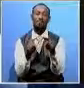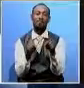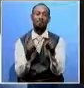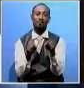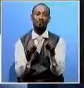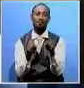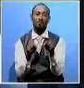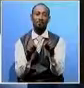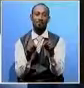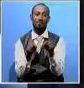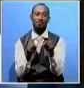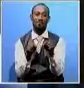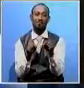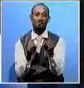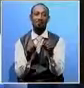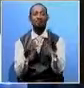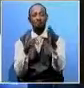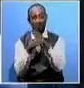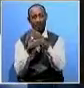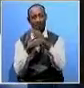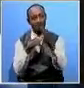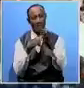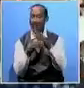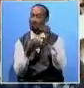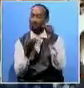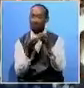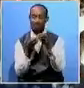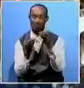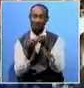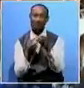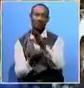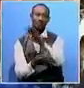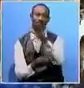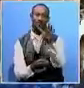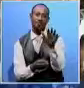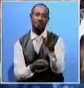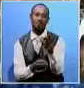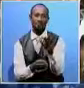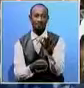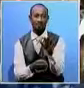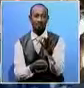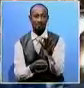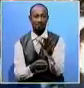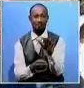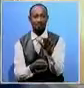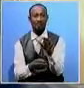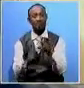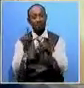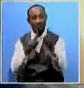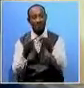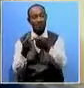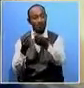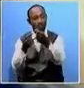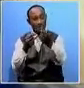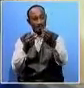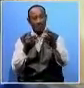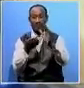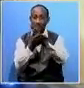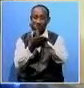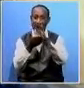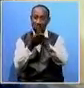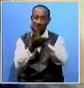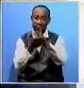it's small and medium businesses you're going to meet. The people that are supplying even stationery